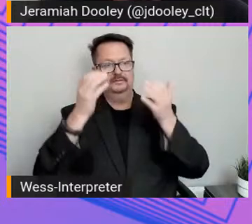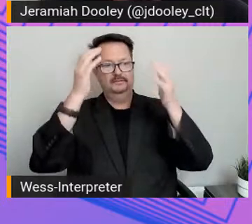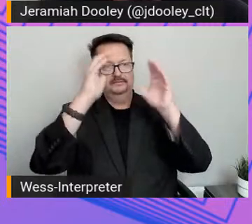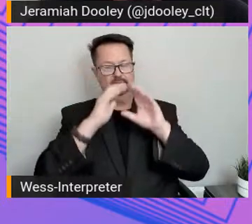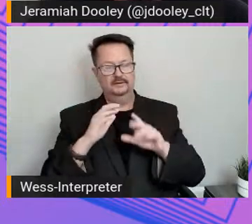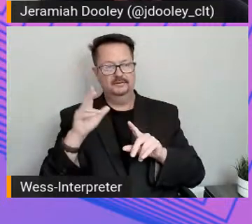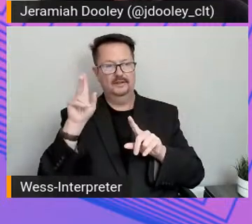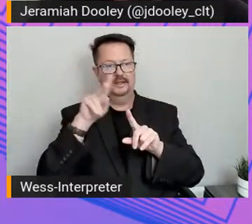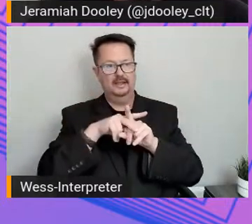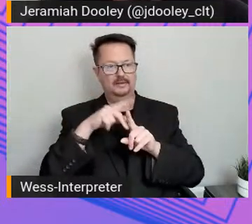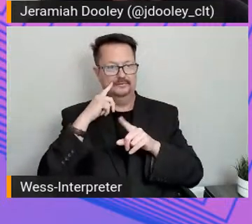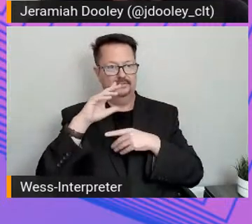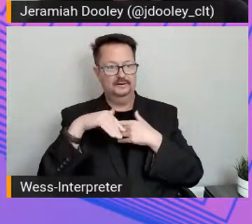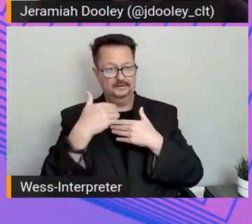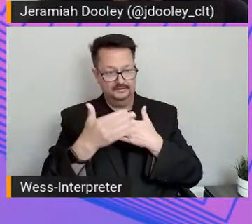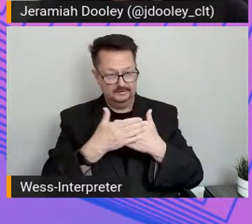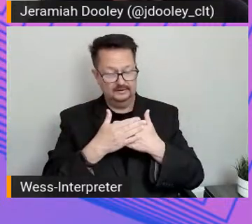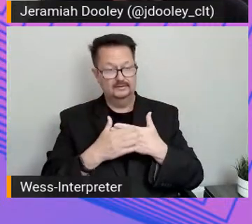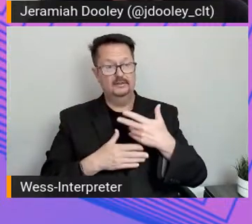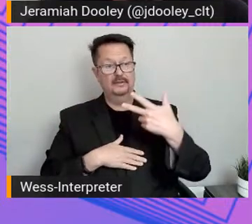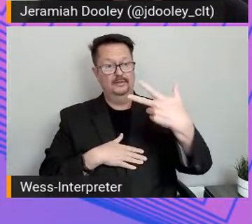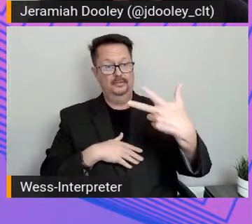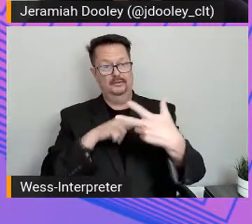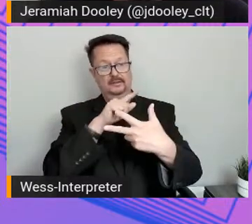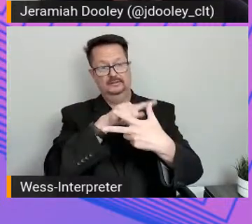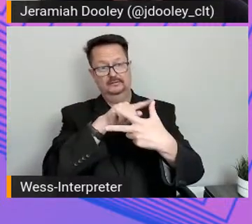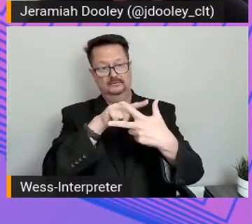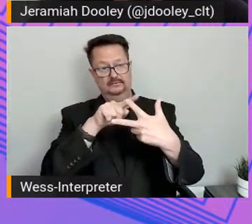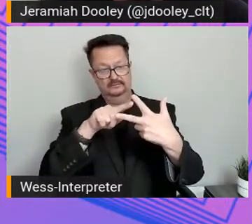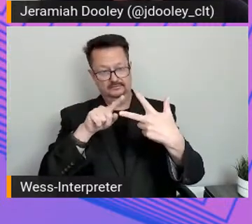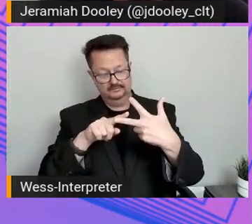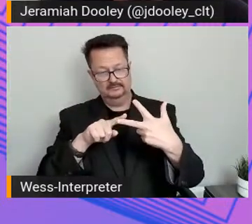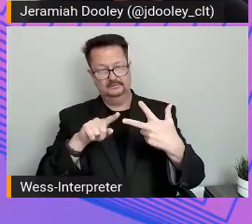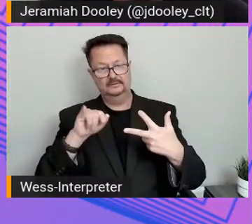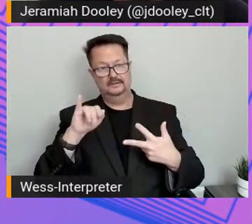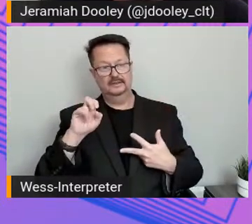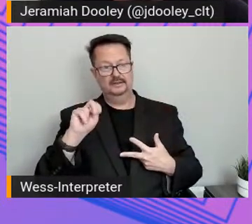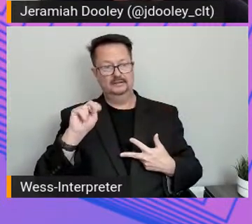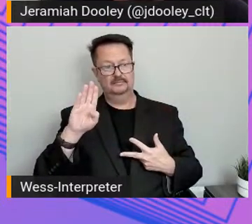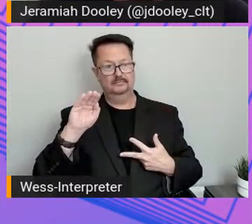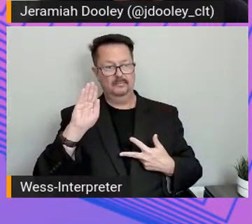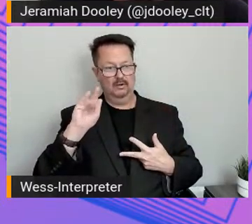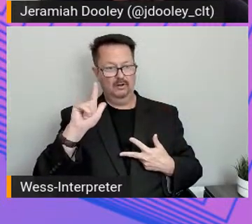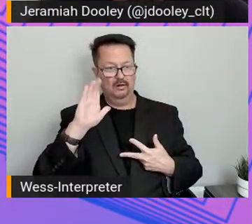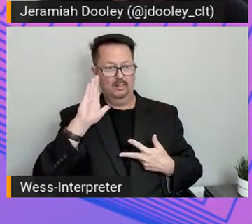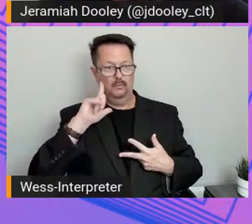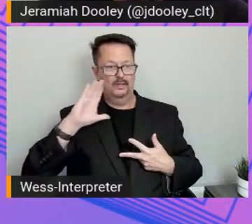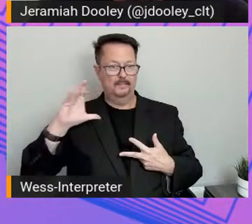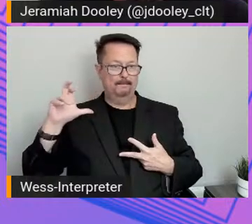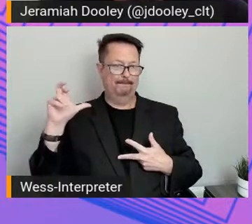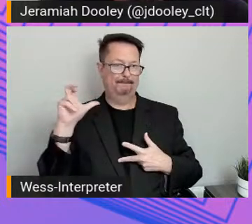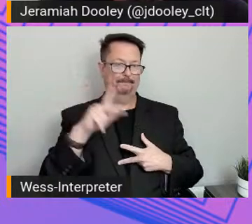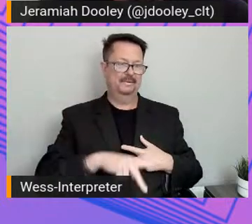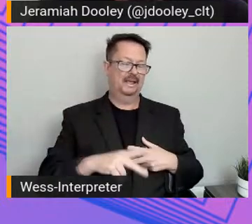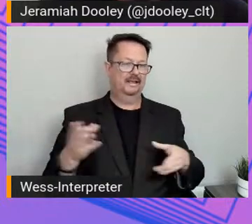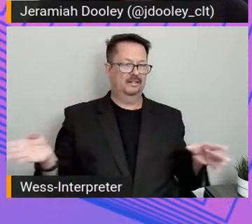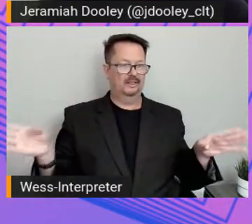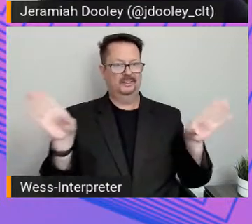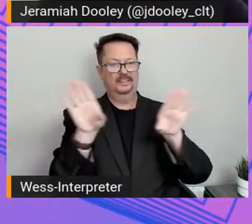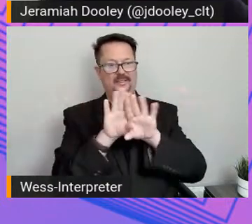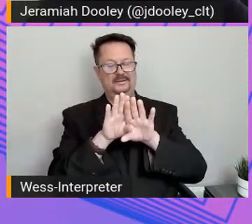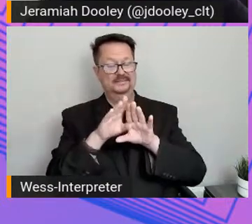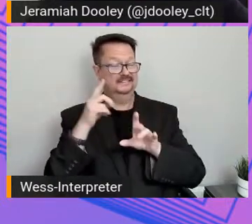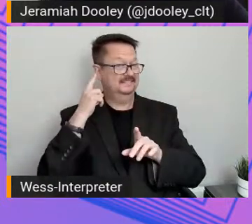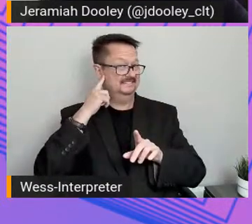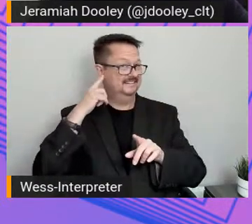after we're done with those 3 sessions, Inbal will come back and close out the show for us. So that sounds like a fun